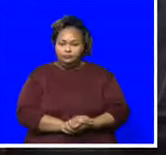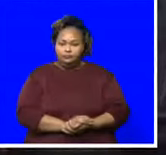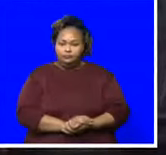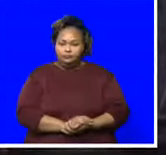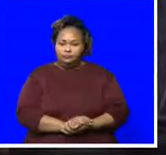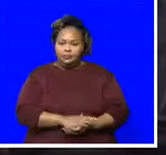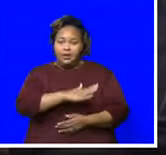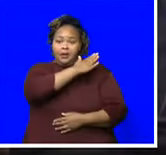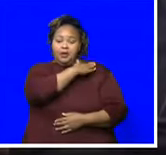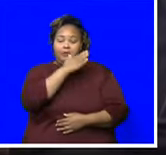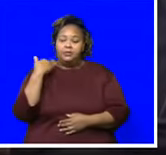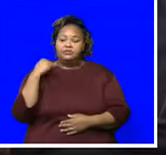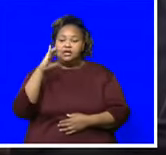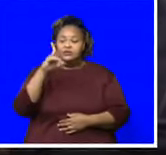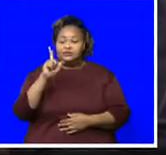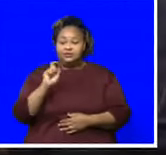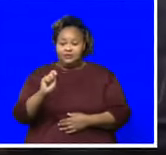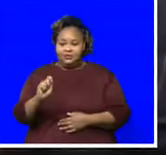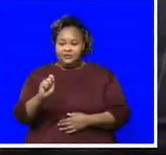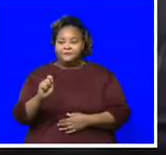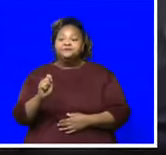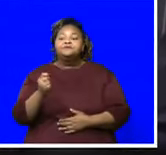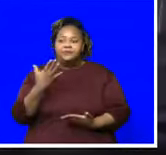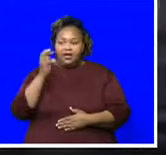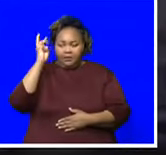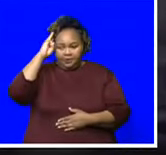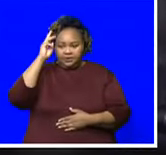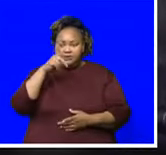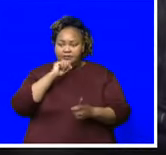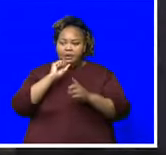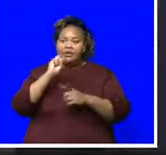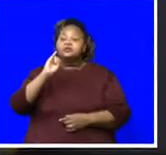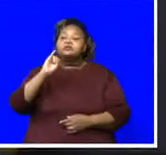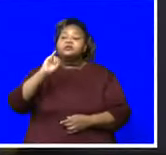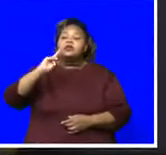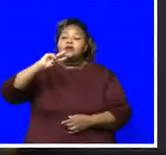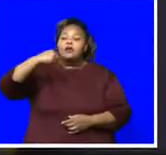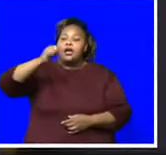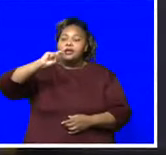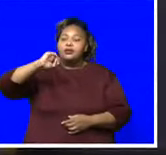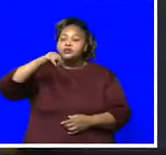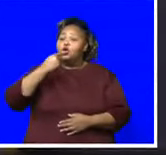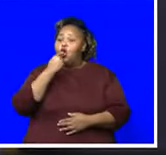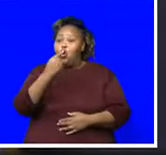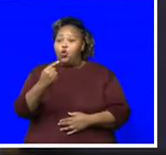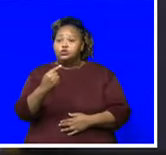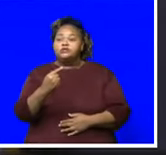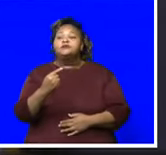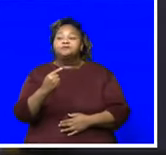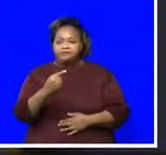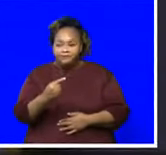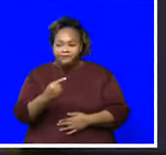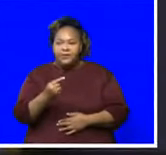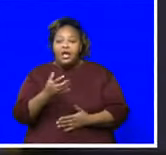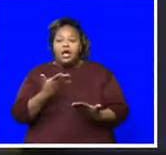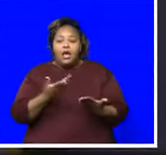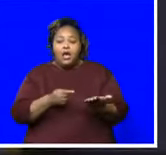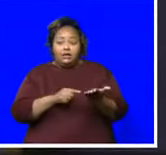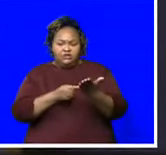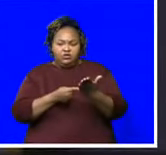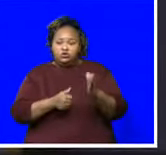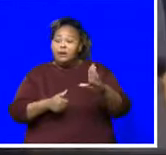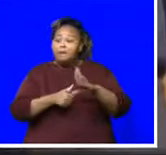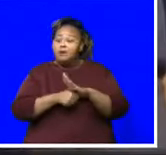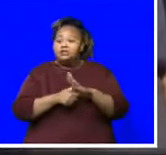Princess Sikhanyiso says ICTs are critical to the productivity of all sectors. She says they play